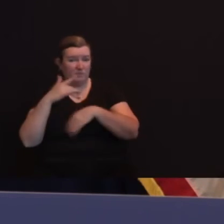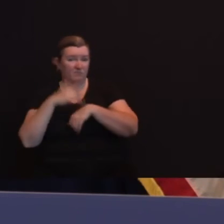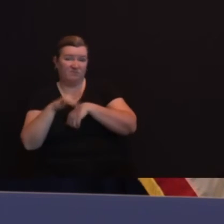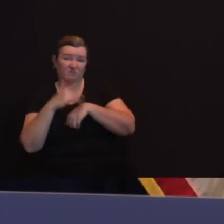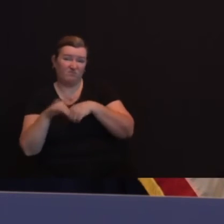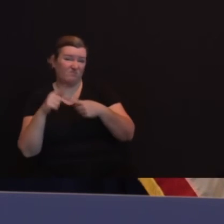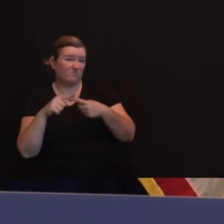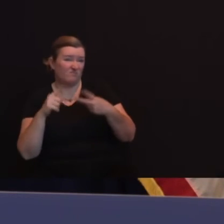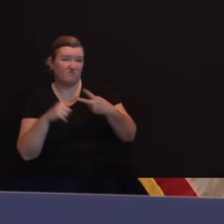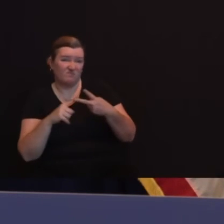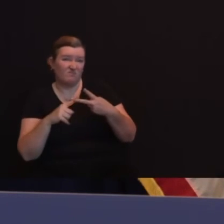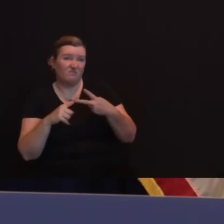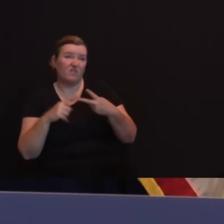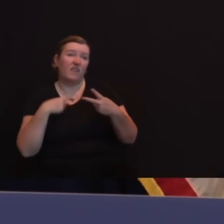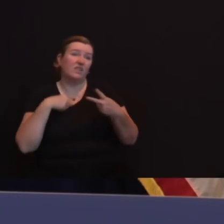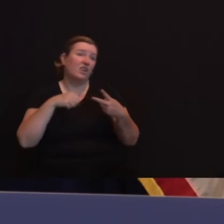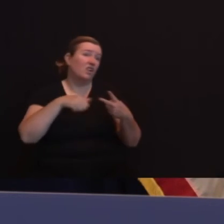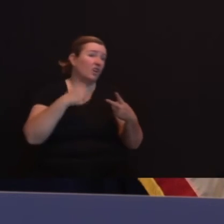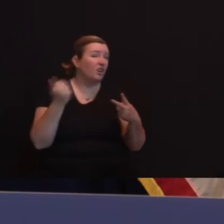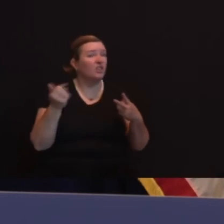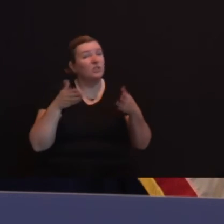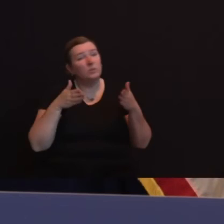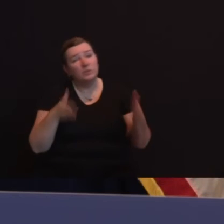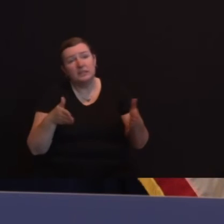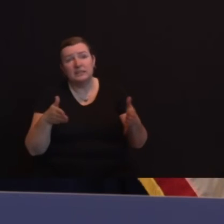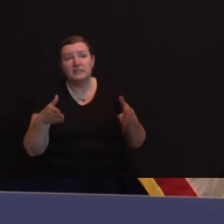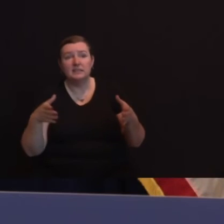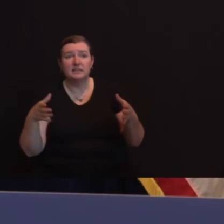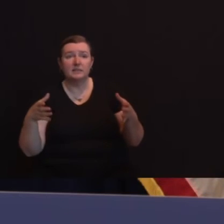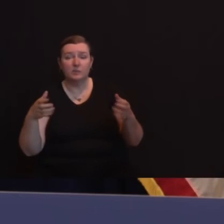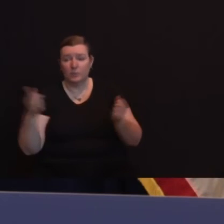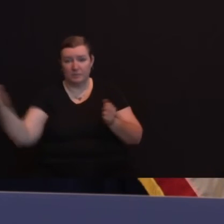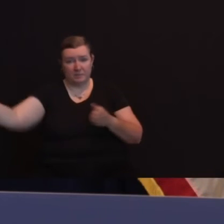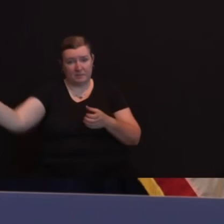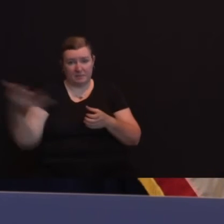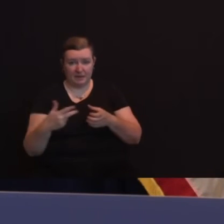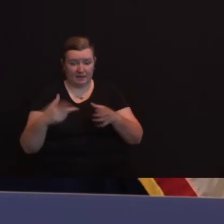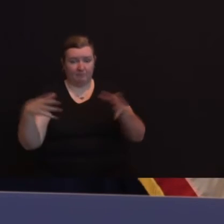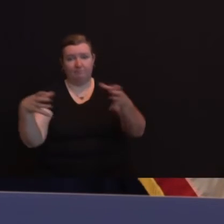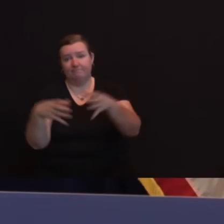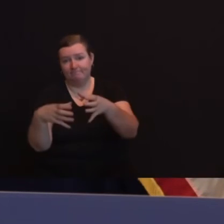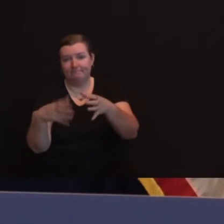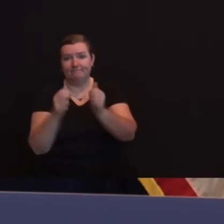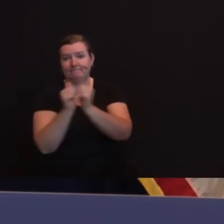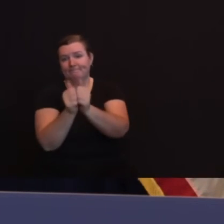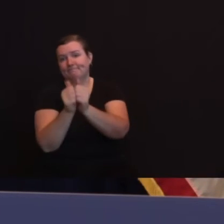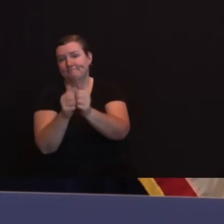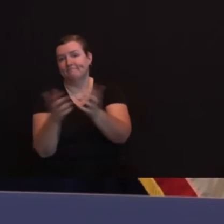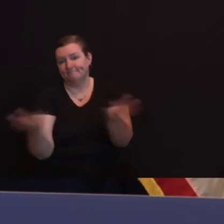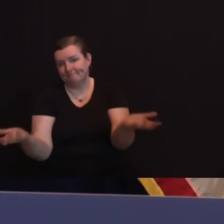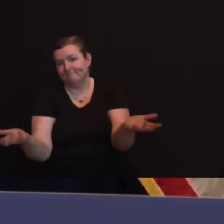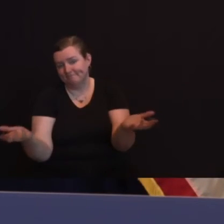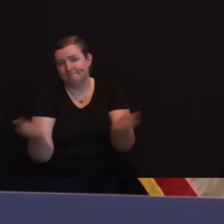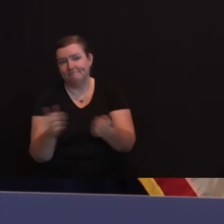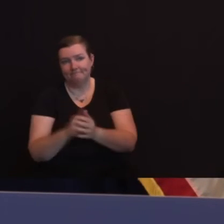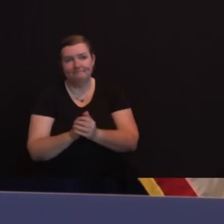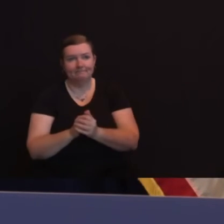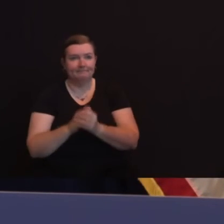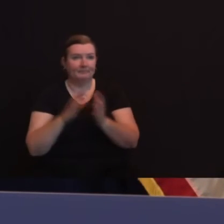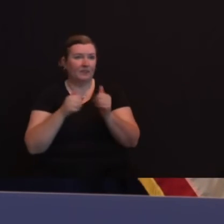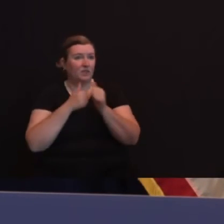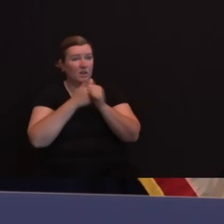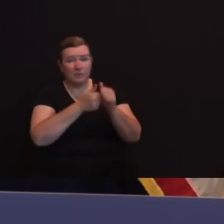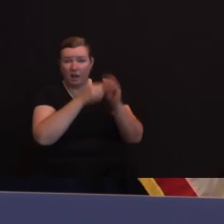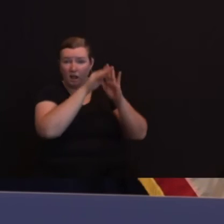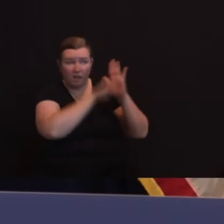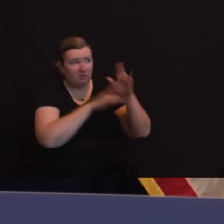otherwise able to cohort returning residents in compliance with current CDC and Department